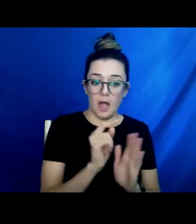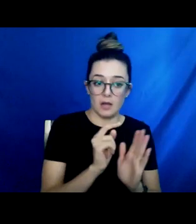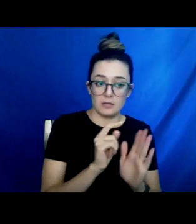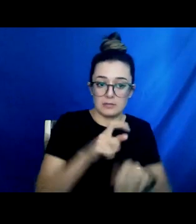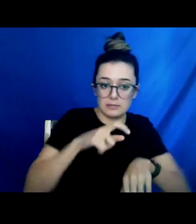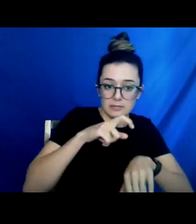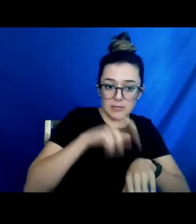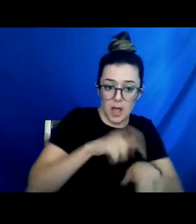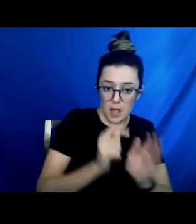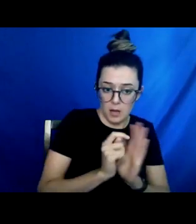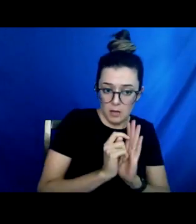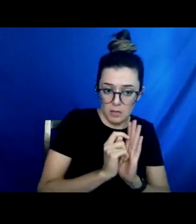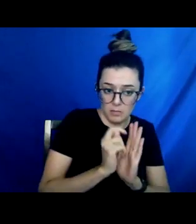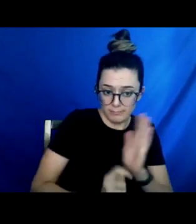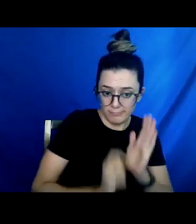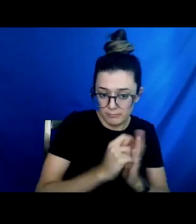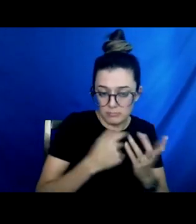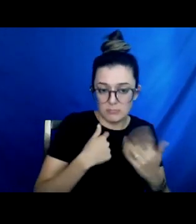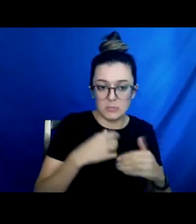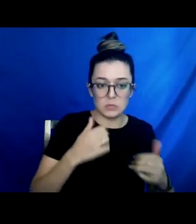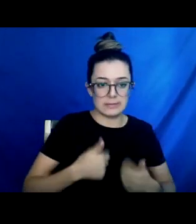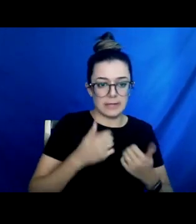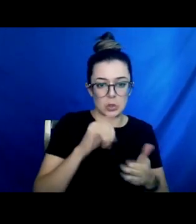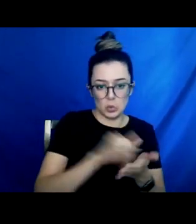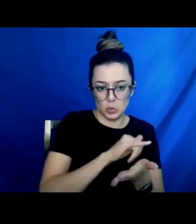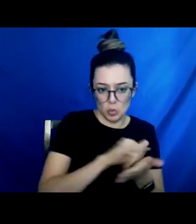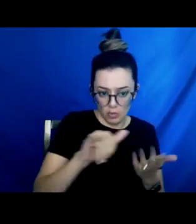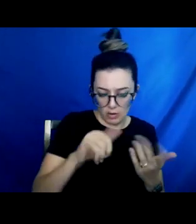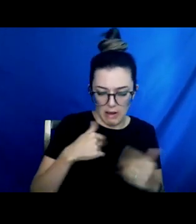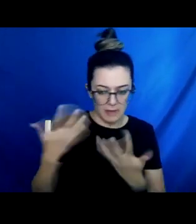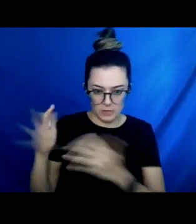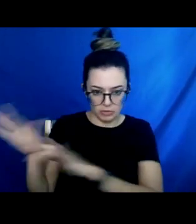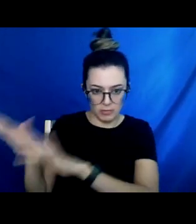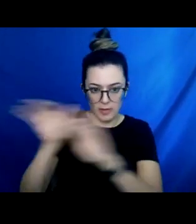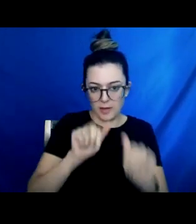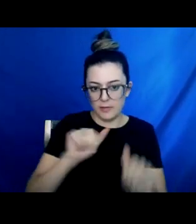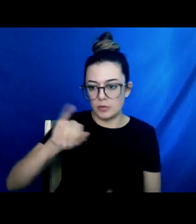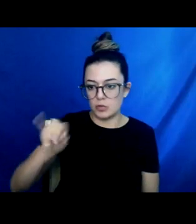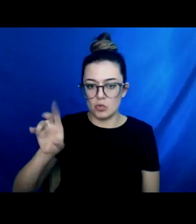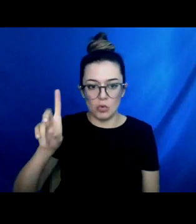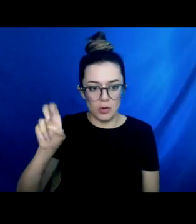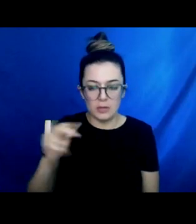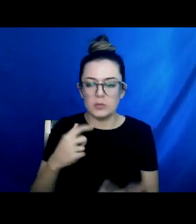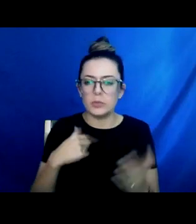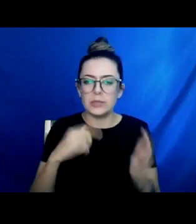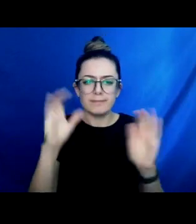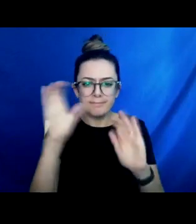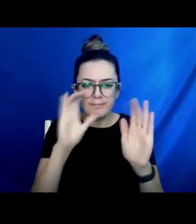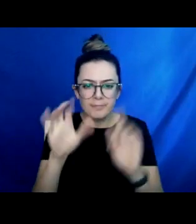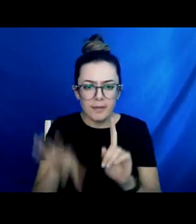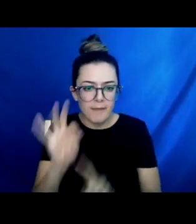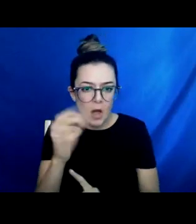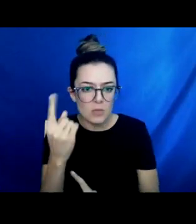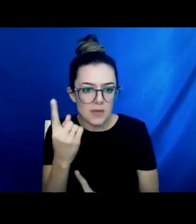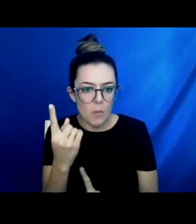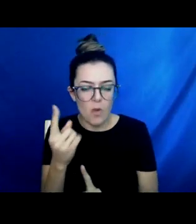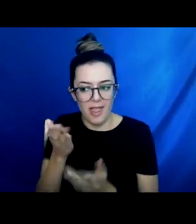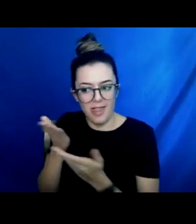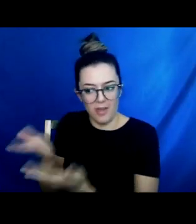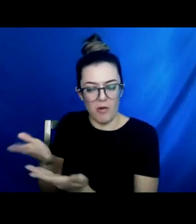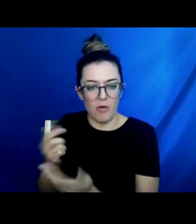we ended up finding someone who was on the ground, who could interpret and could get